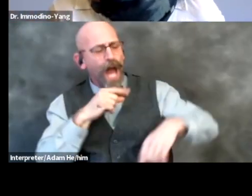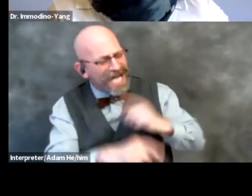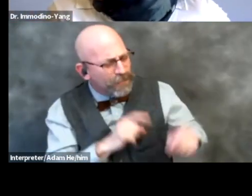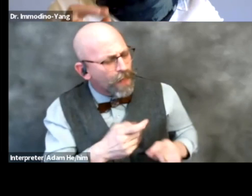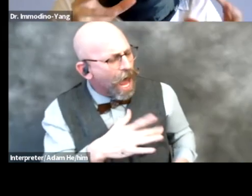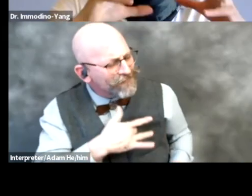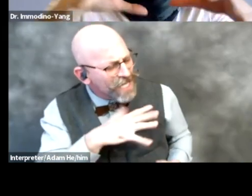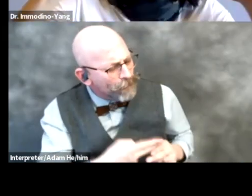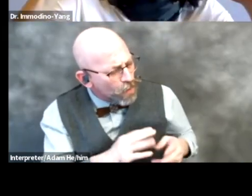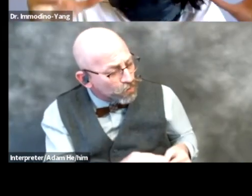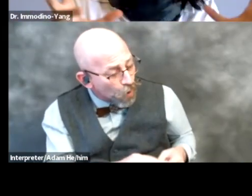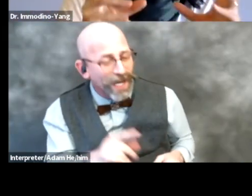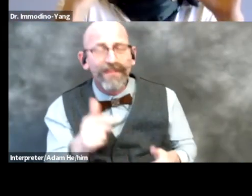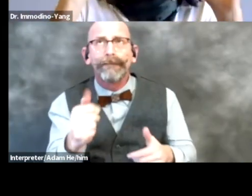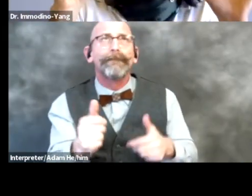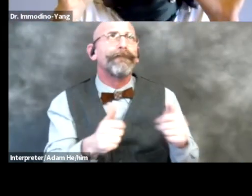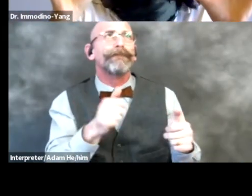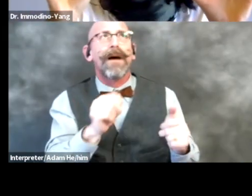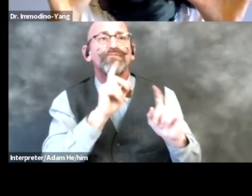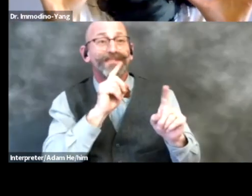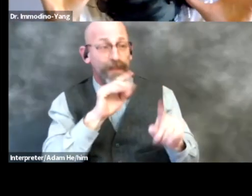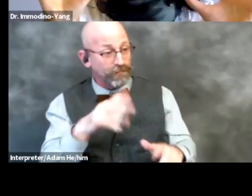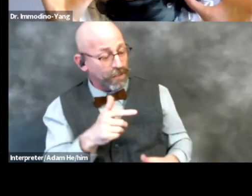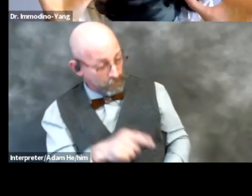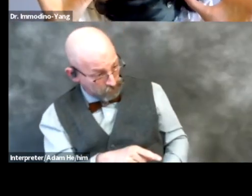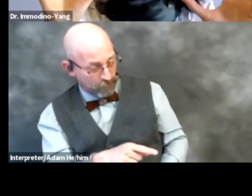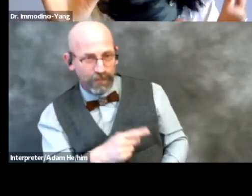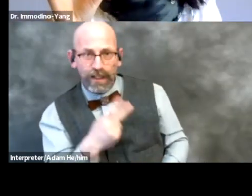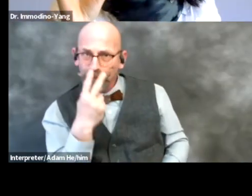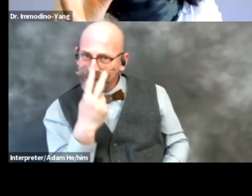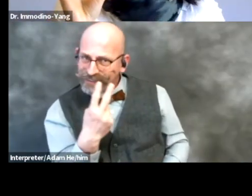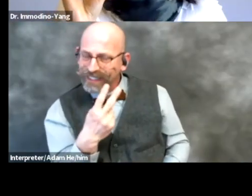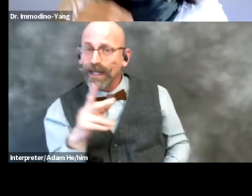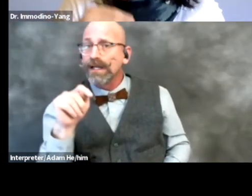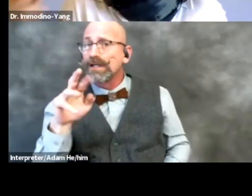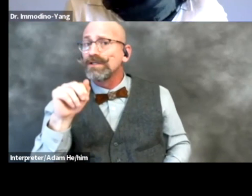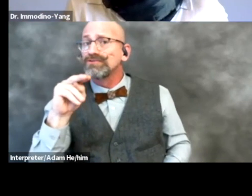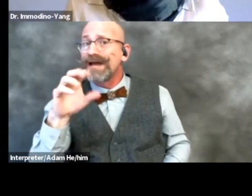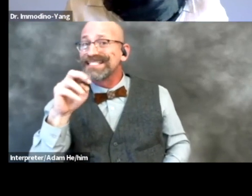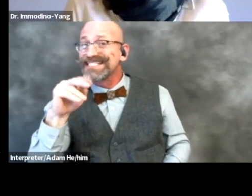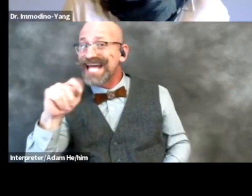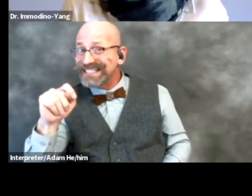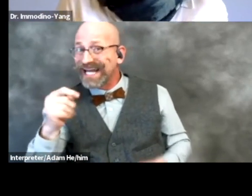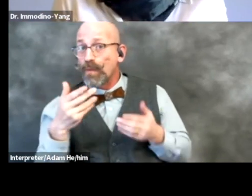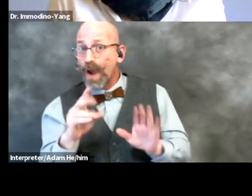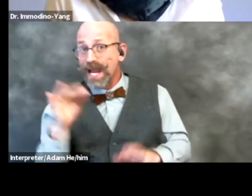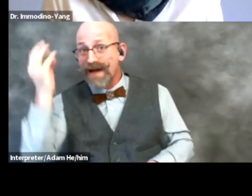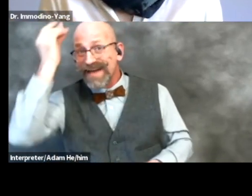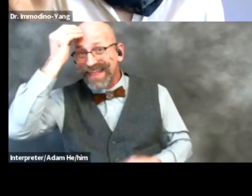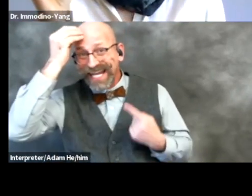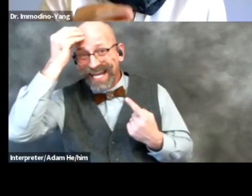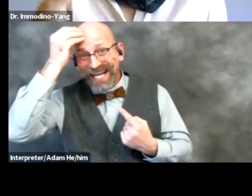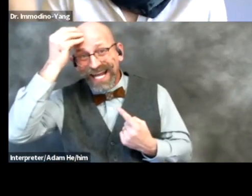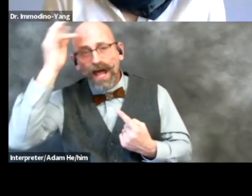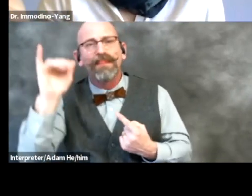buttons, that that sort of abstract or transcendent way of thinking is predicting increased activity in the